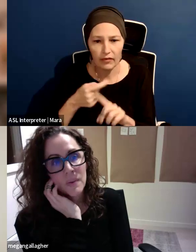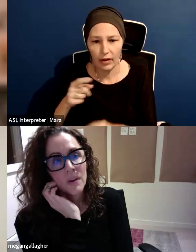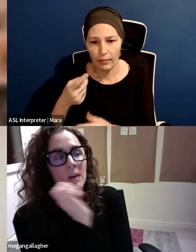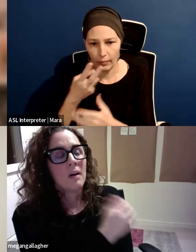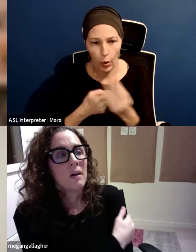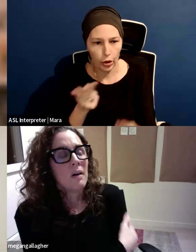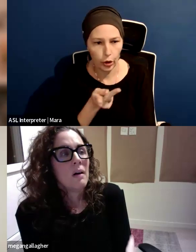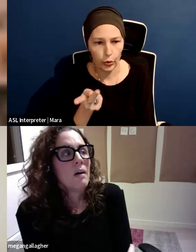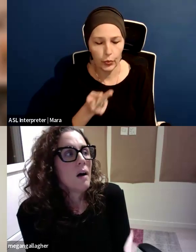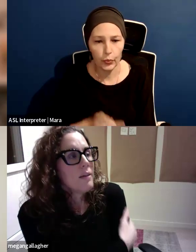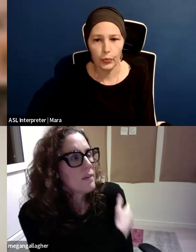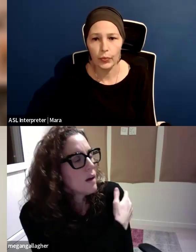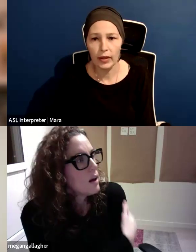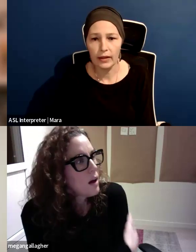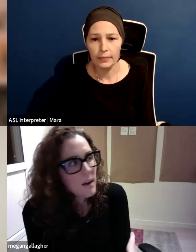from Daniel.